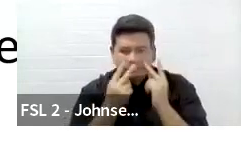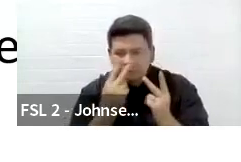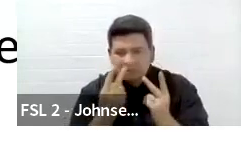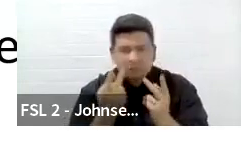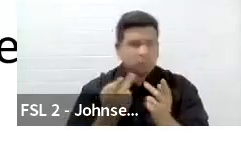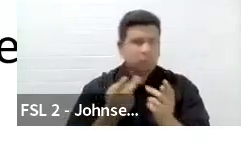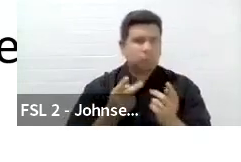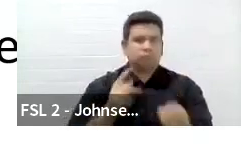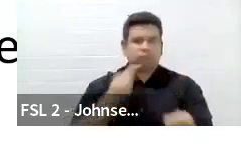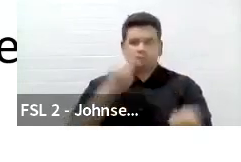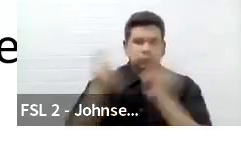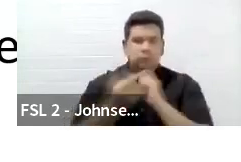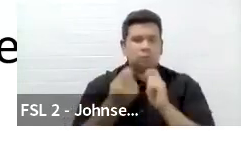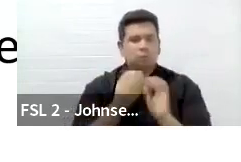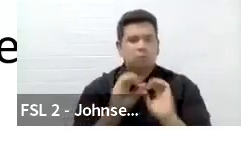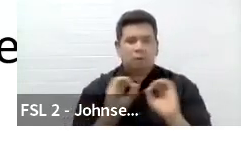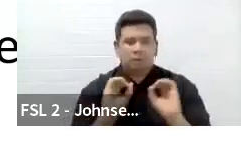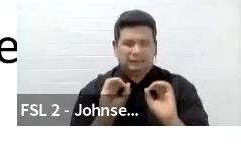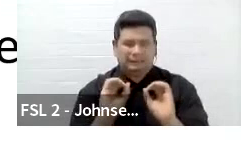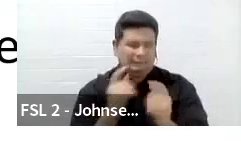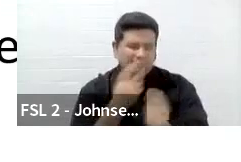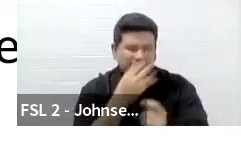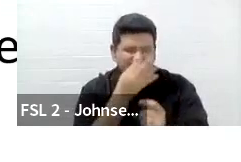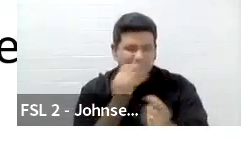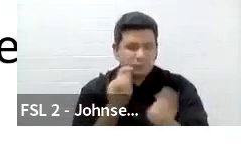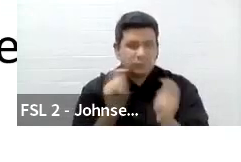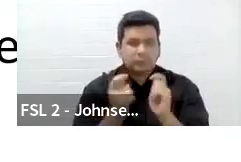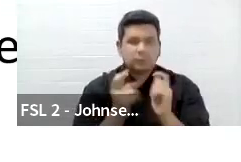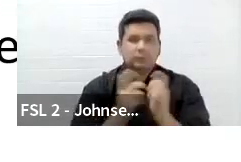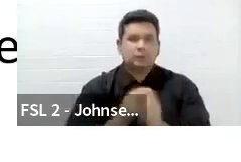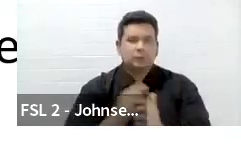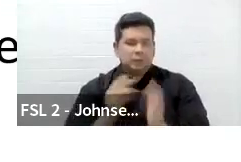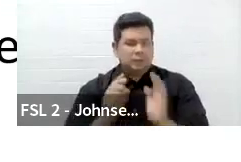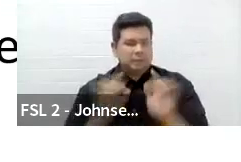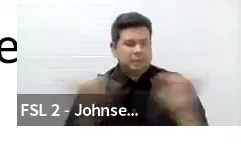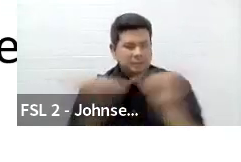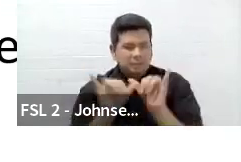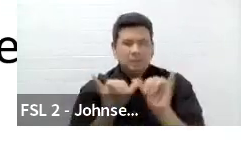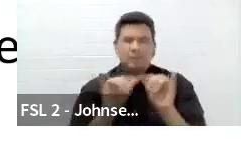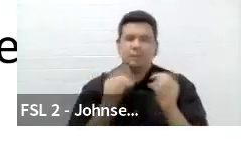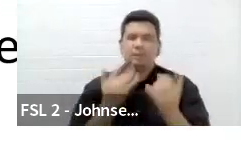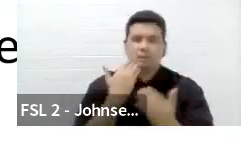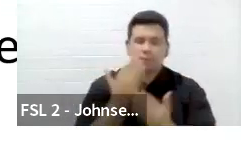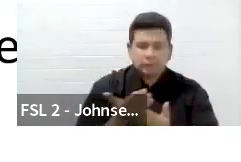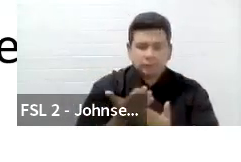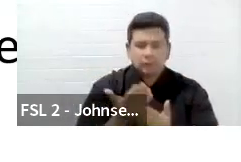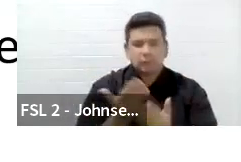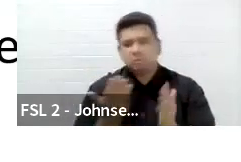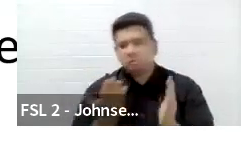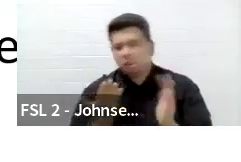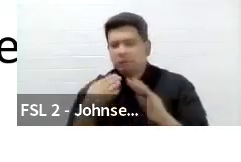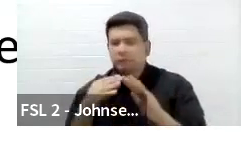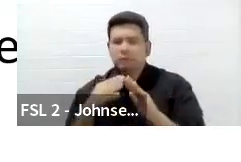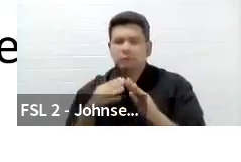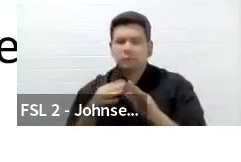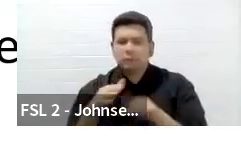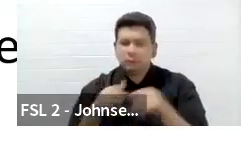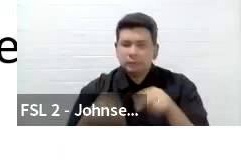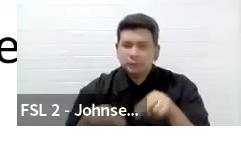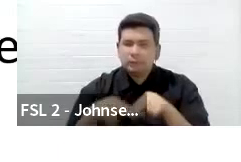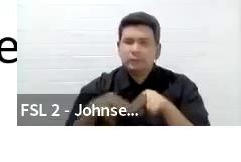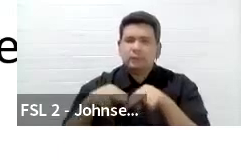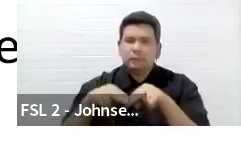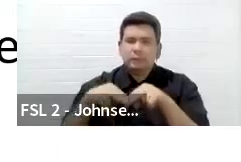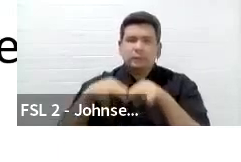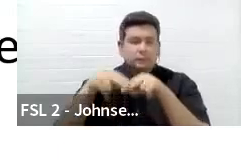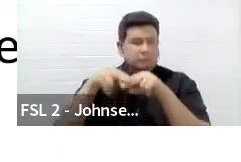with the mortality or deaths, which slowly and smoothly increasing. It's increasing because, of course, the